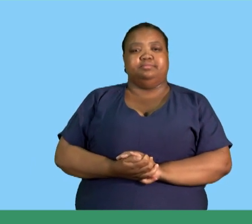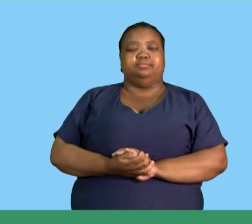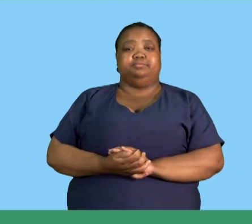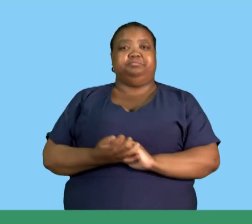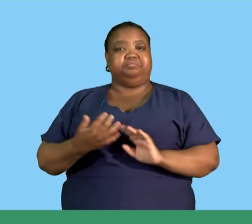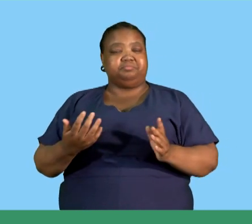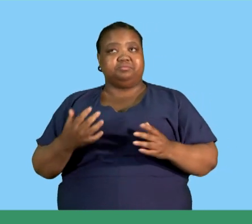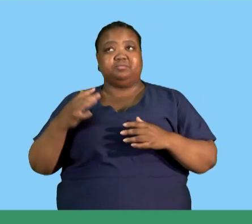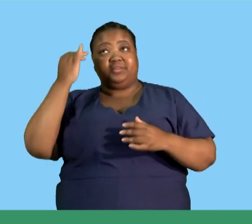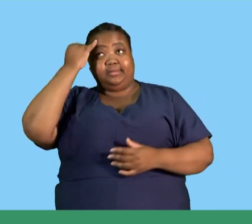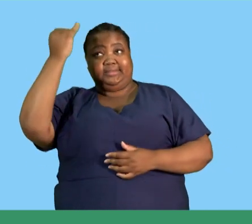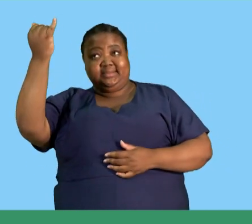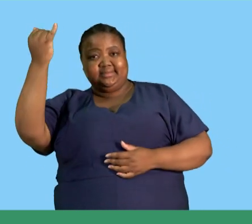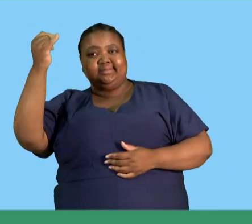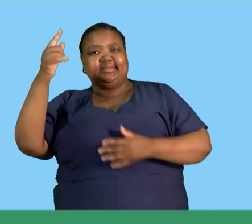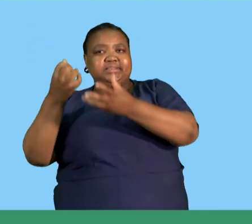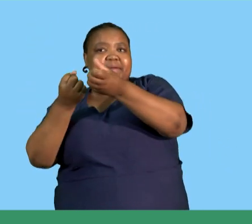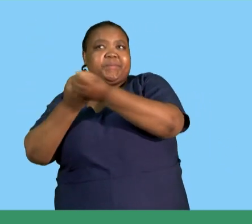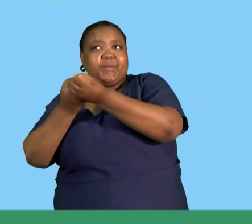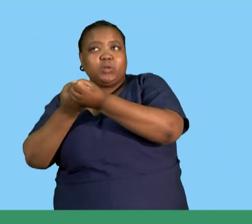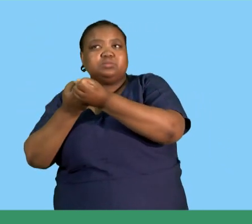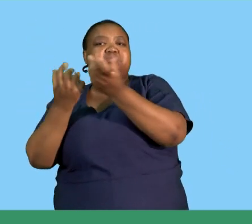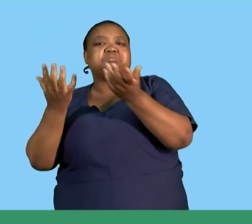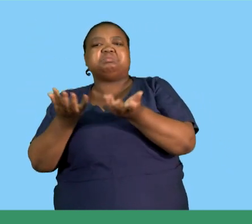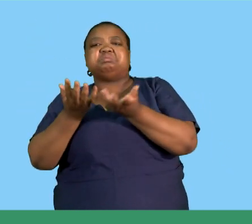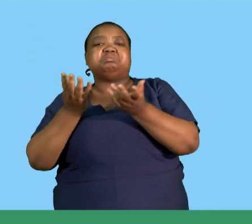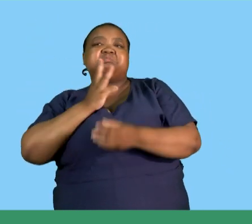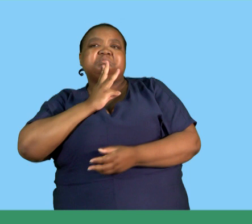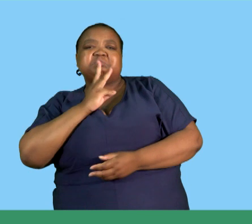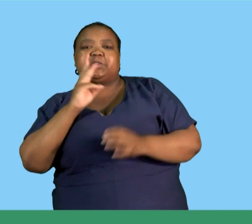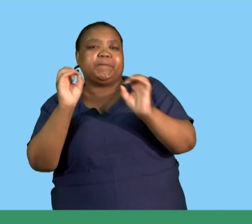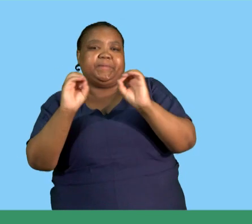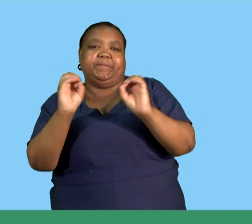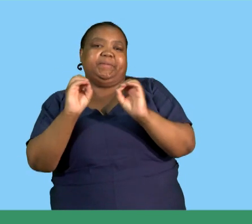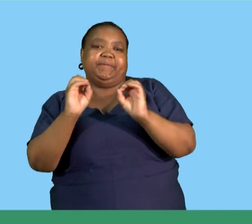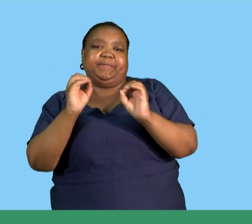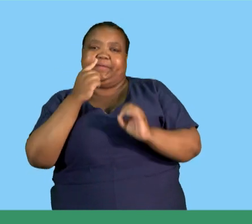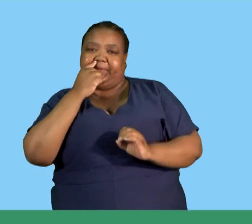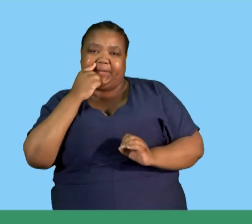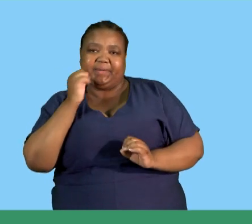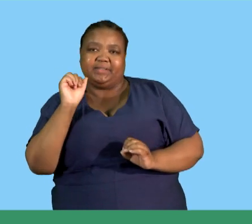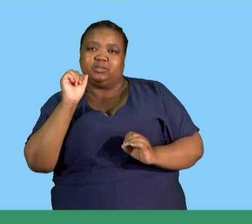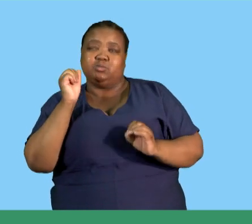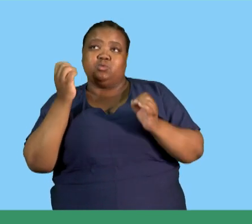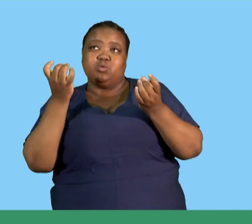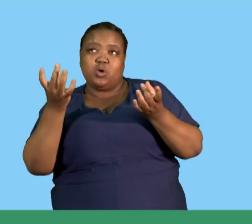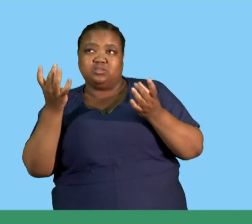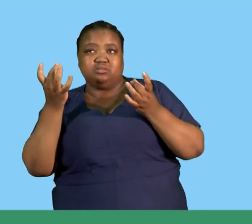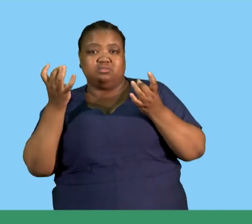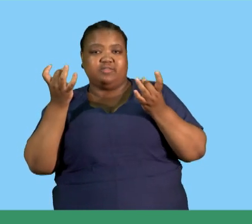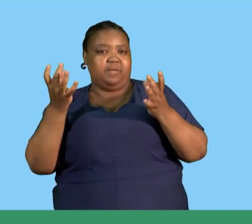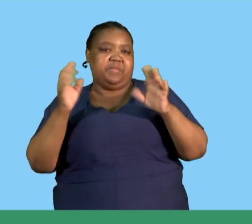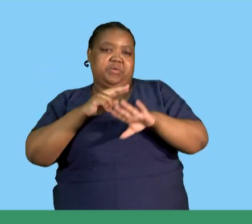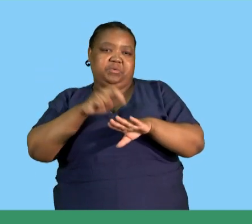response. Voting on the idea is anonymous and may be more reliable or honest because it's